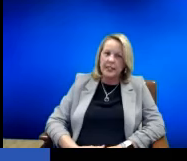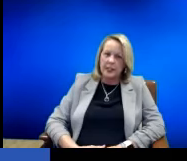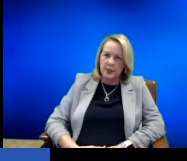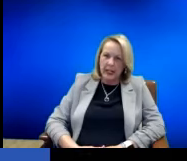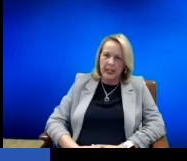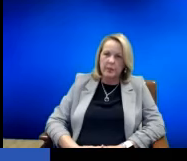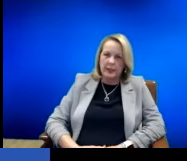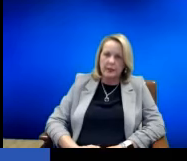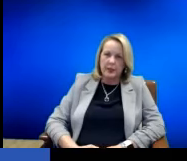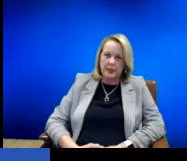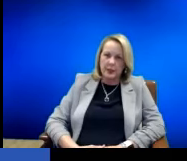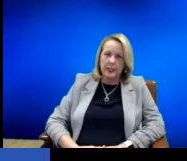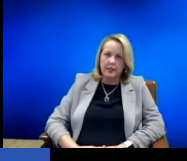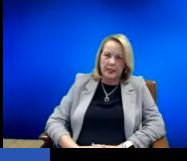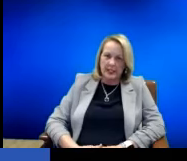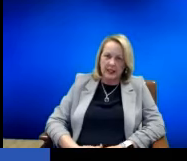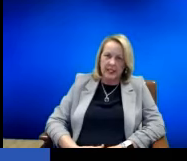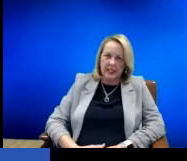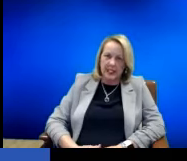issue, then you can put up to